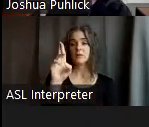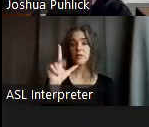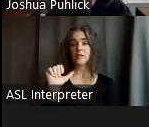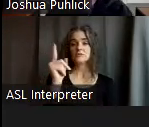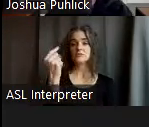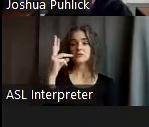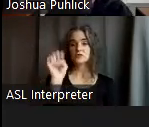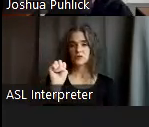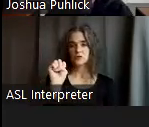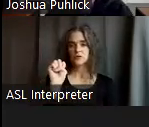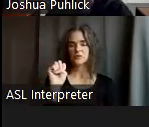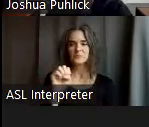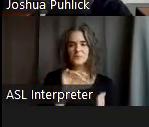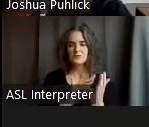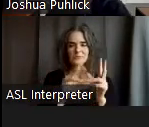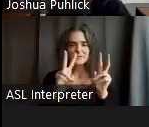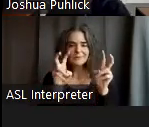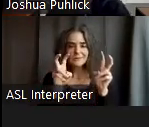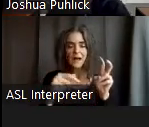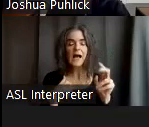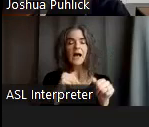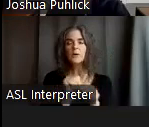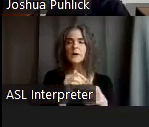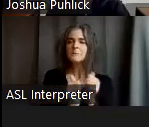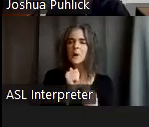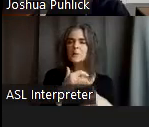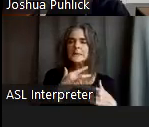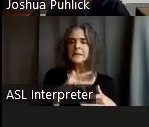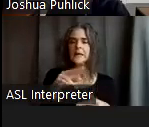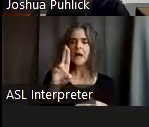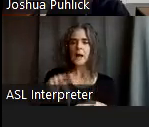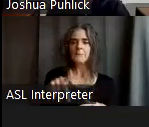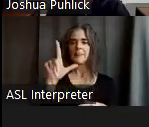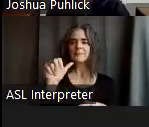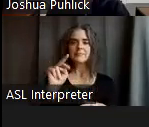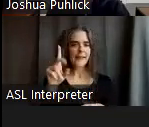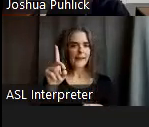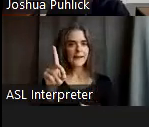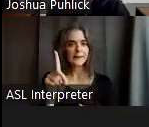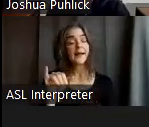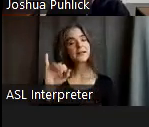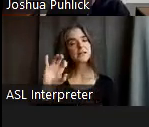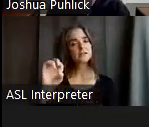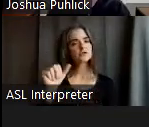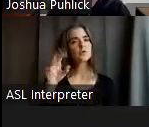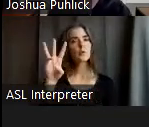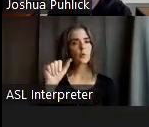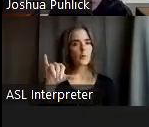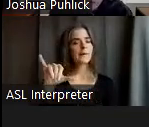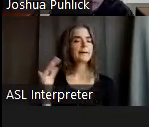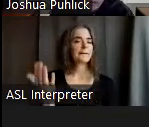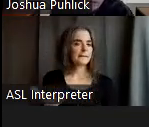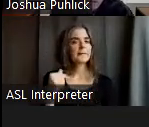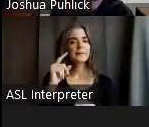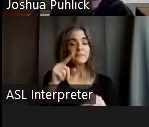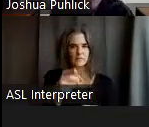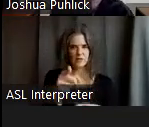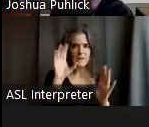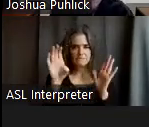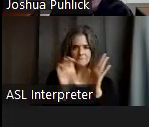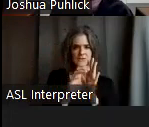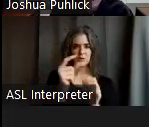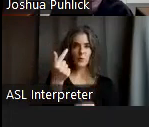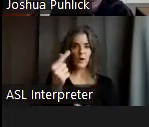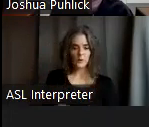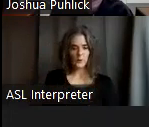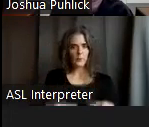I mostly work in upland and sandridge communities at Ichauway. The stand shown here is